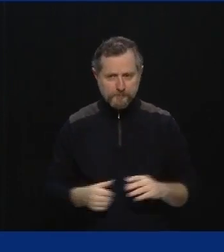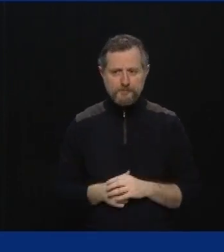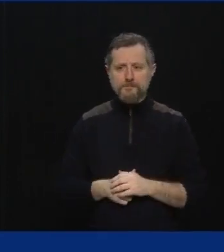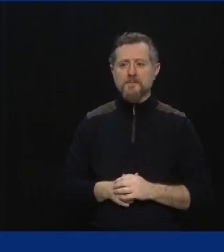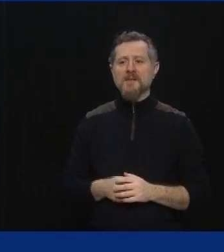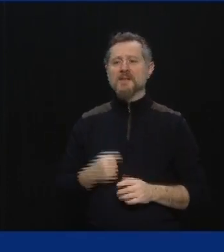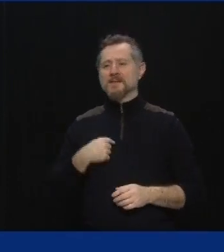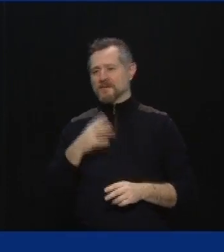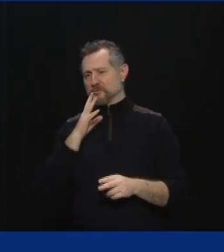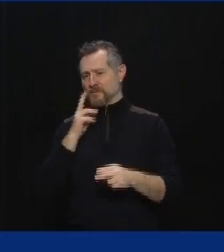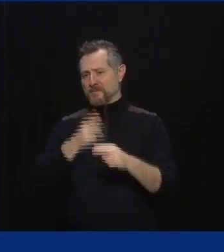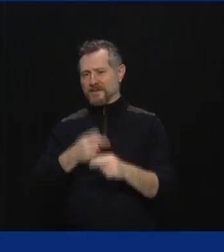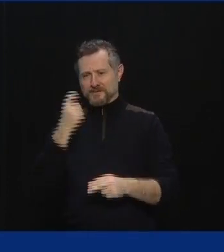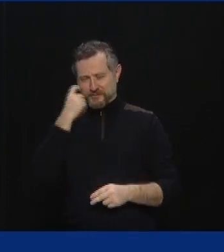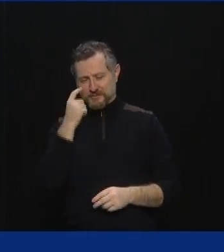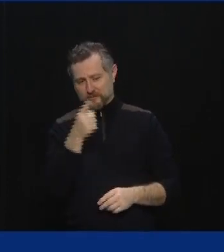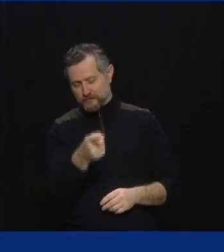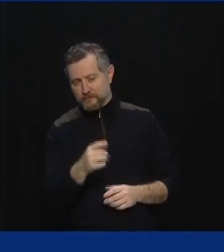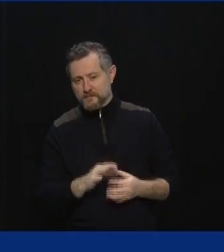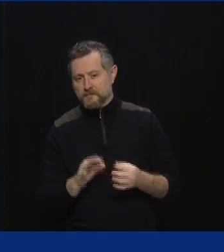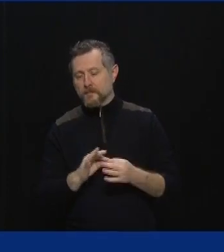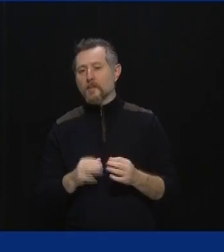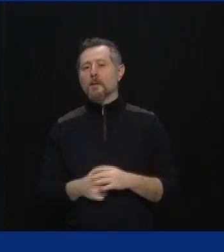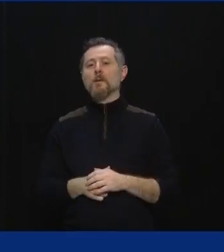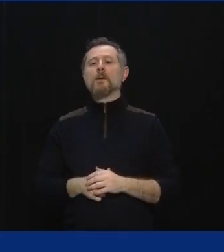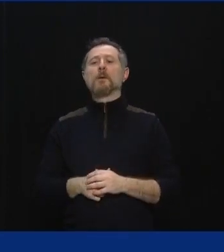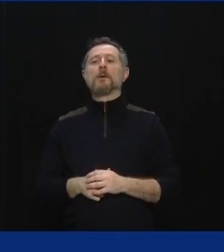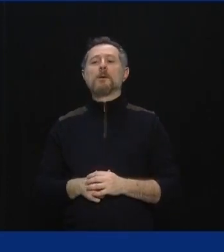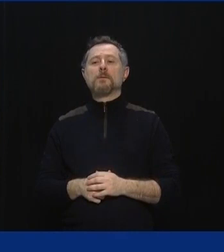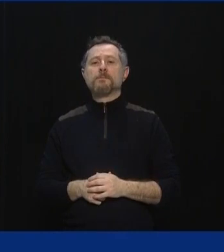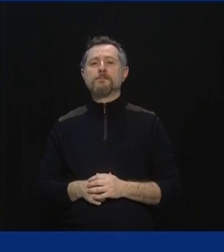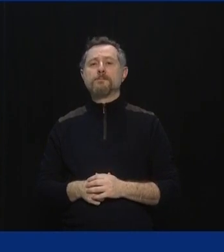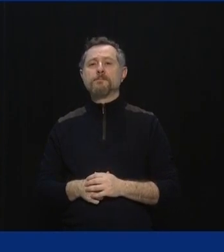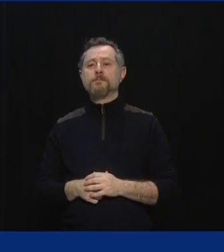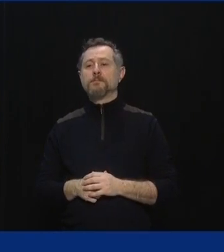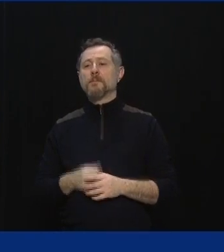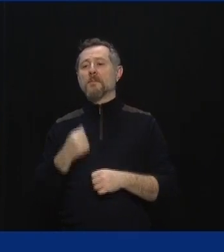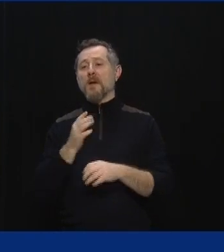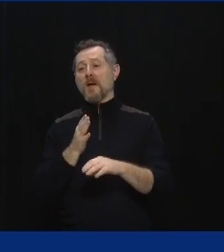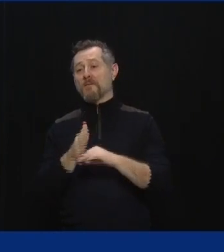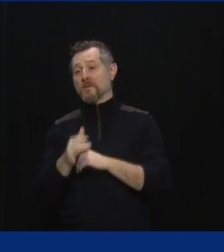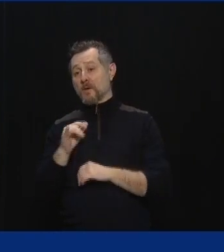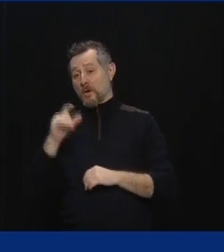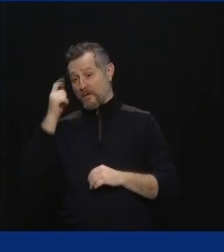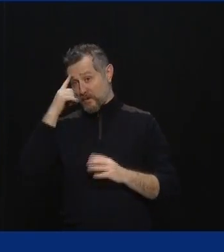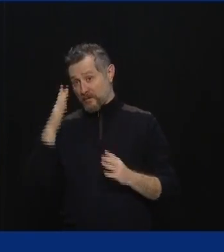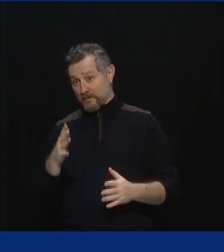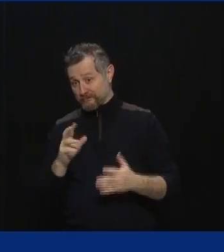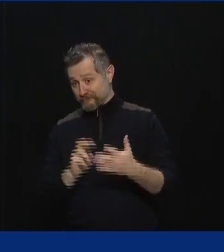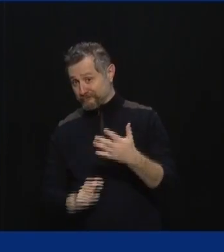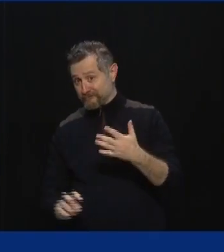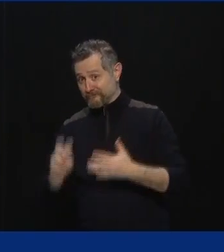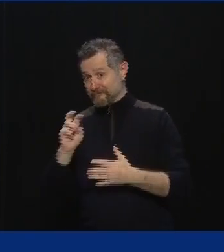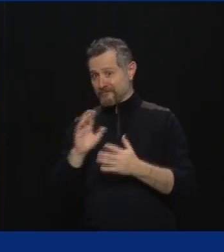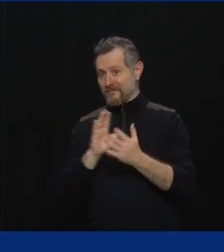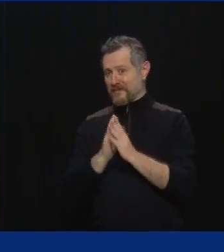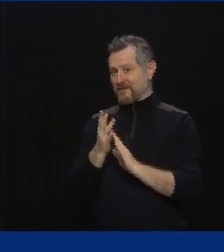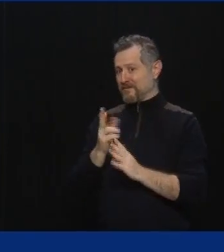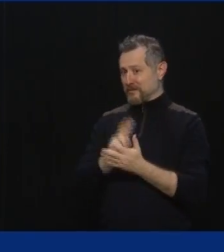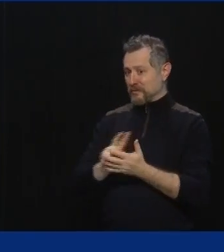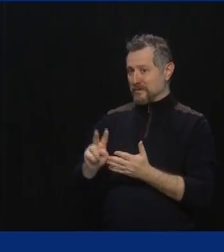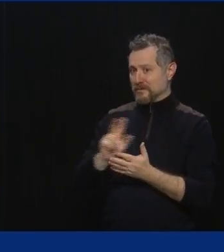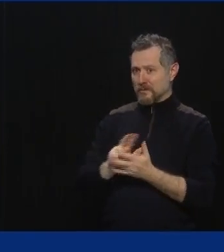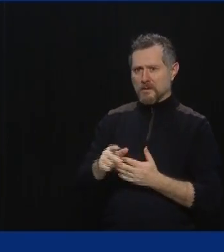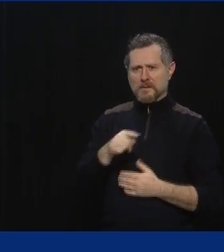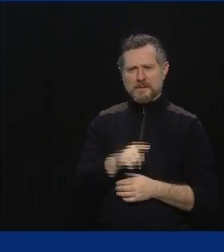to it in your comments. Literally, after a few weeks, the governor was gracious enough to take some time out of her very